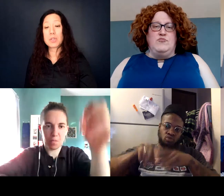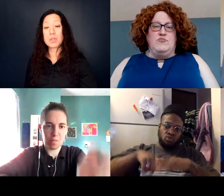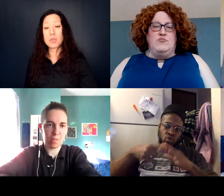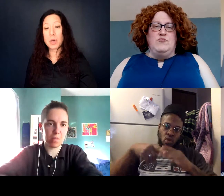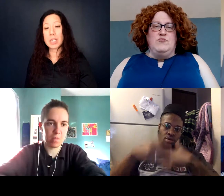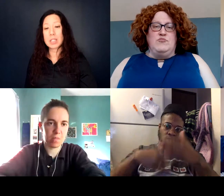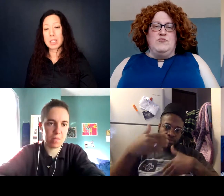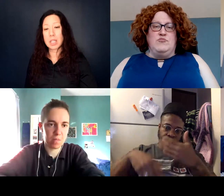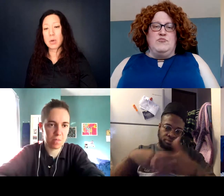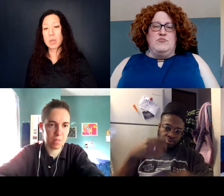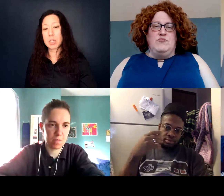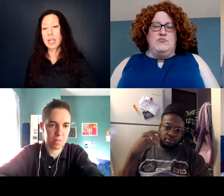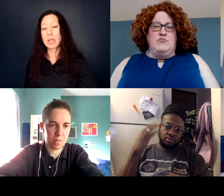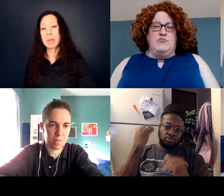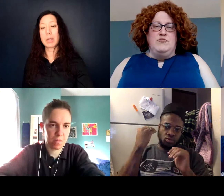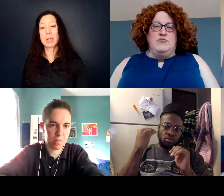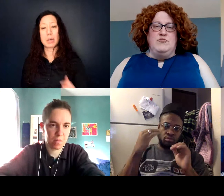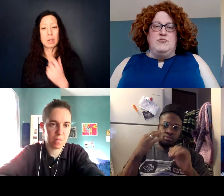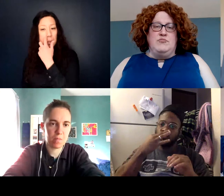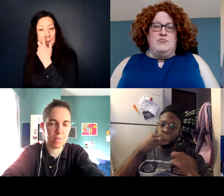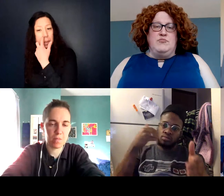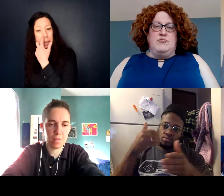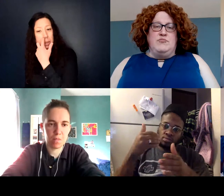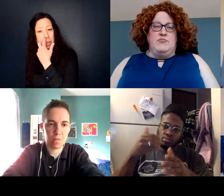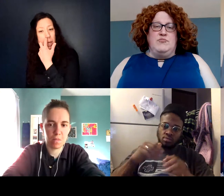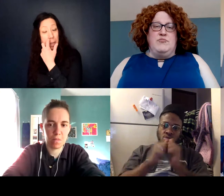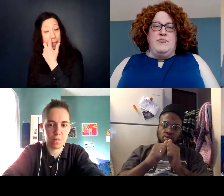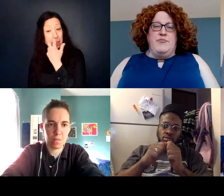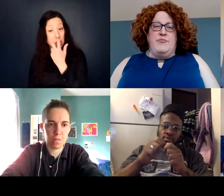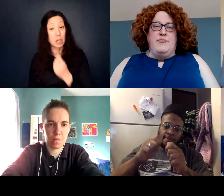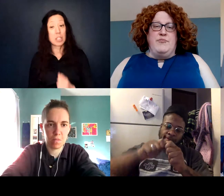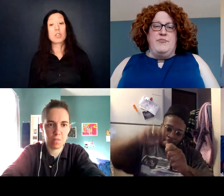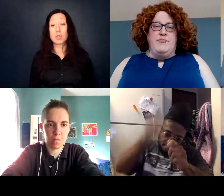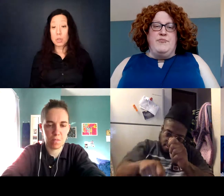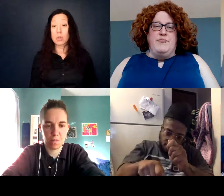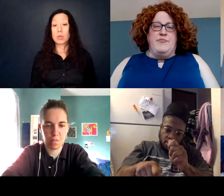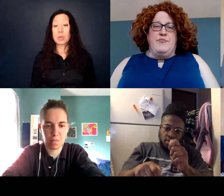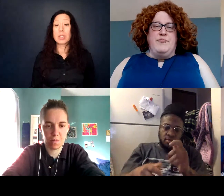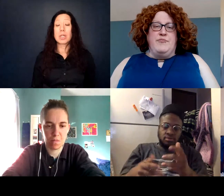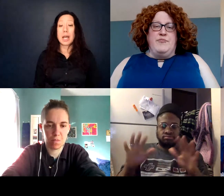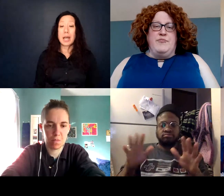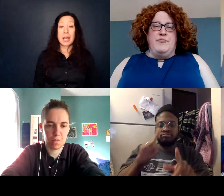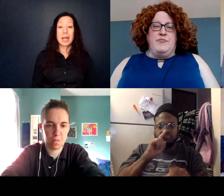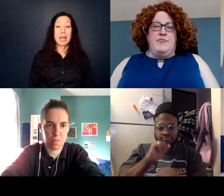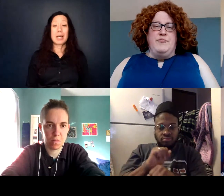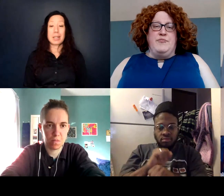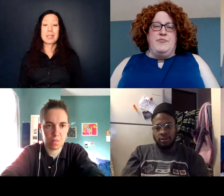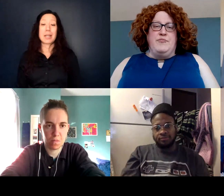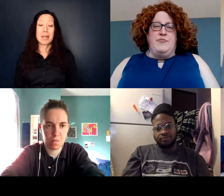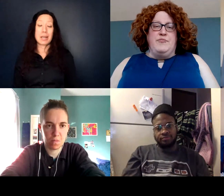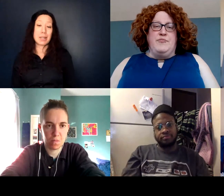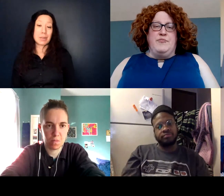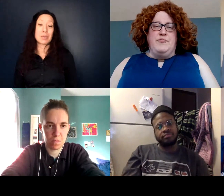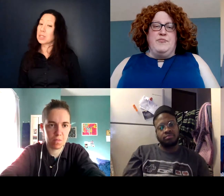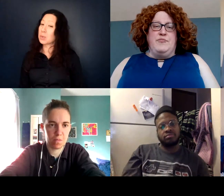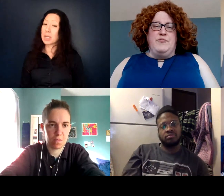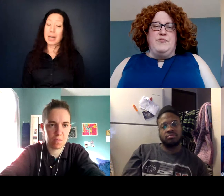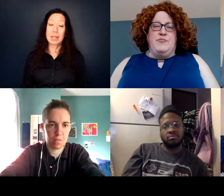With these trainings, et cetera, that we're talking about, they're talking about that starting soon.